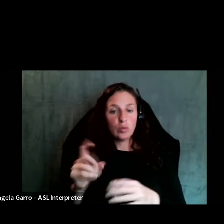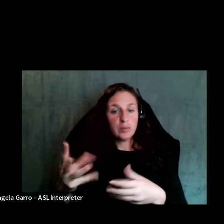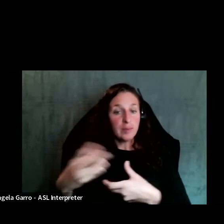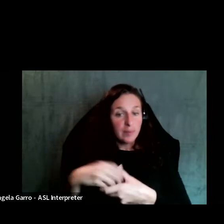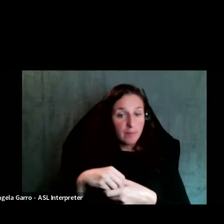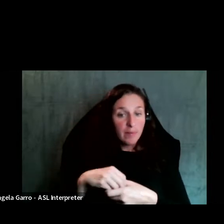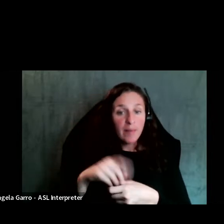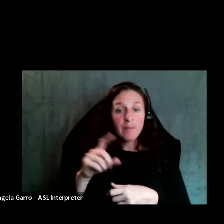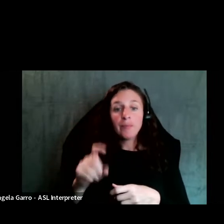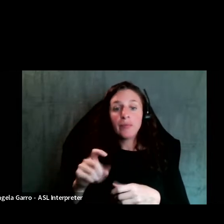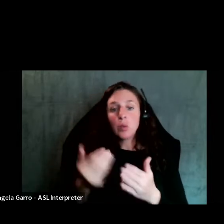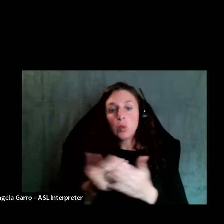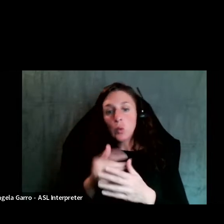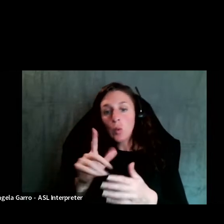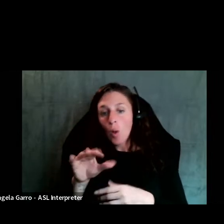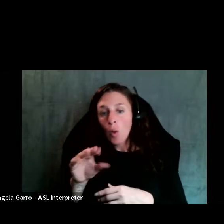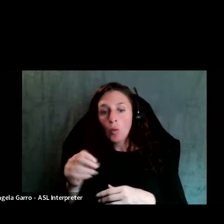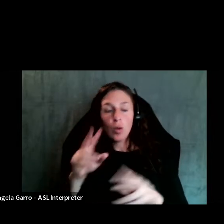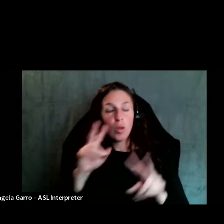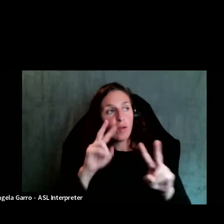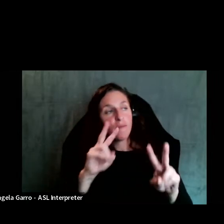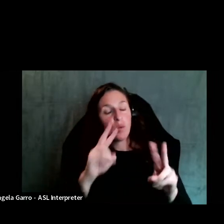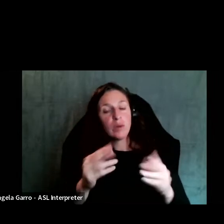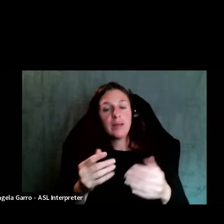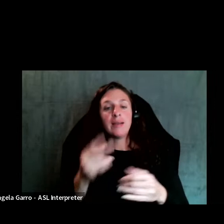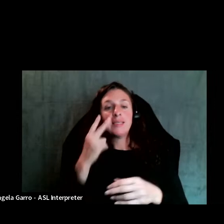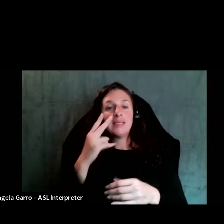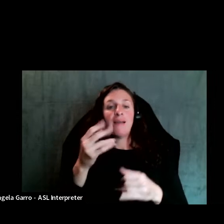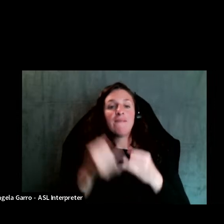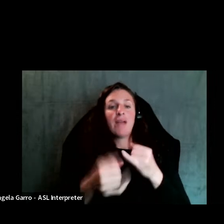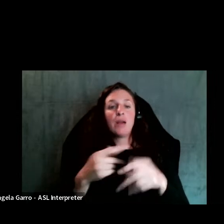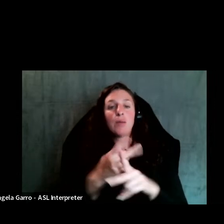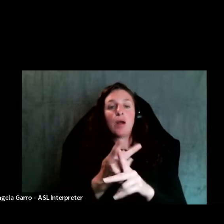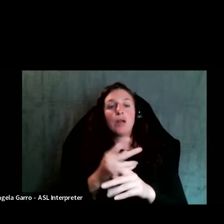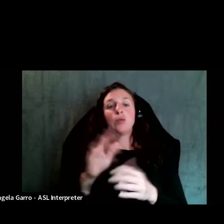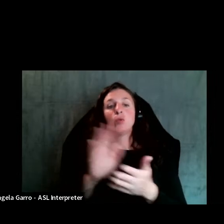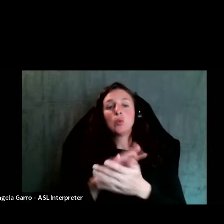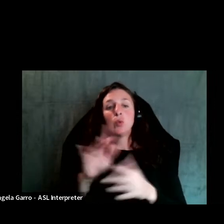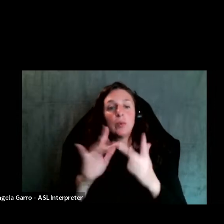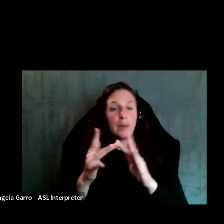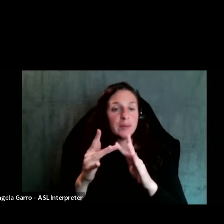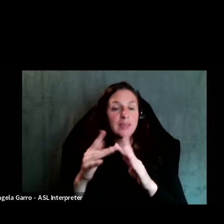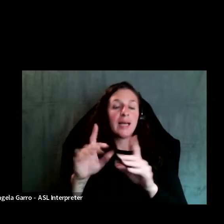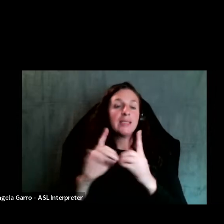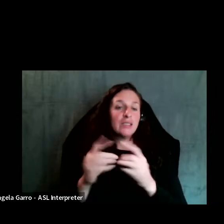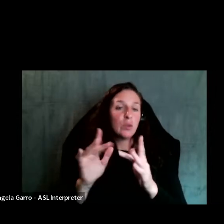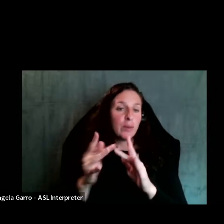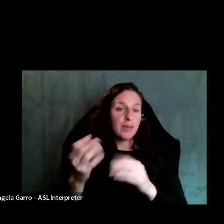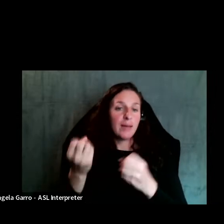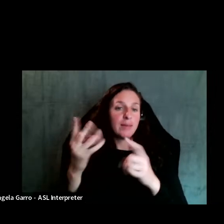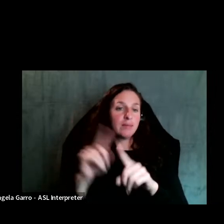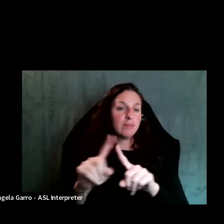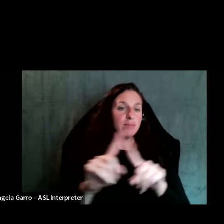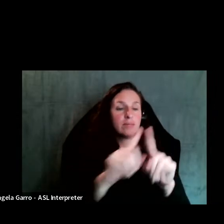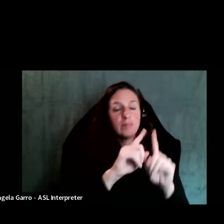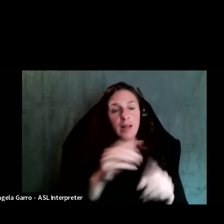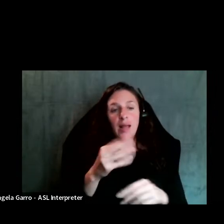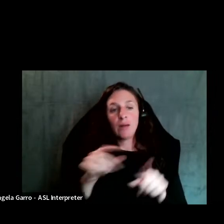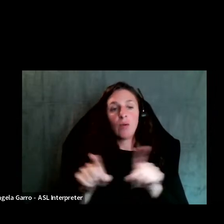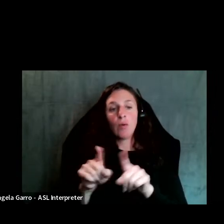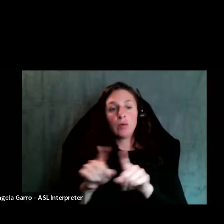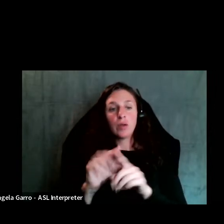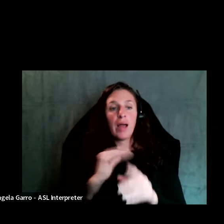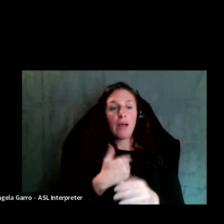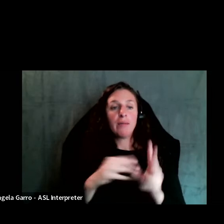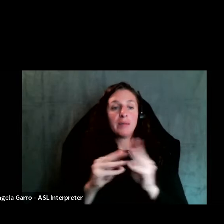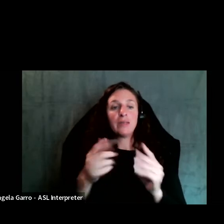new logo and is looking forward to seeing the final product on school websites, district websites, and many more. And also at our meetings,